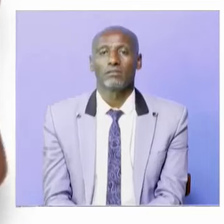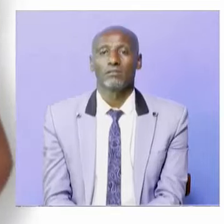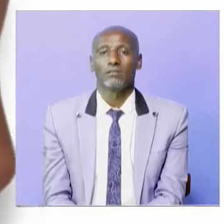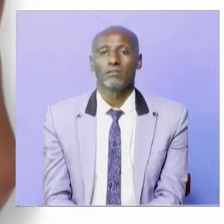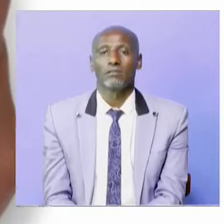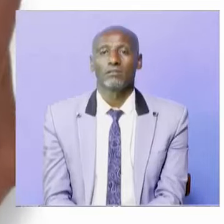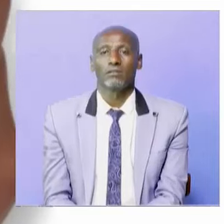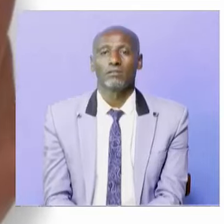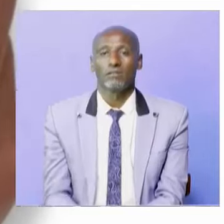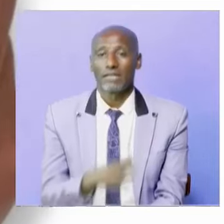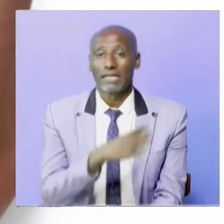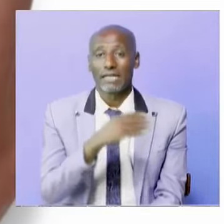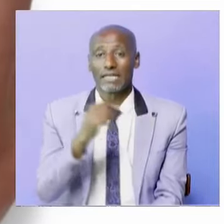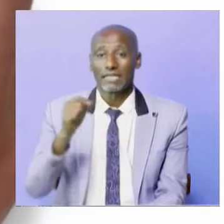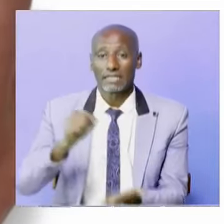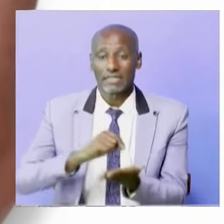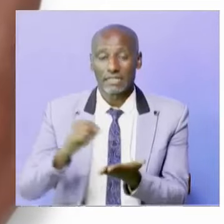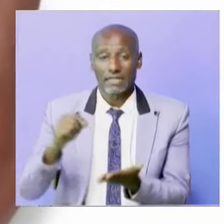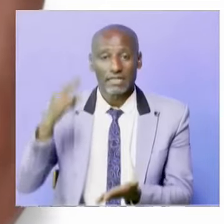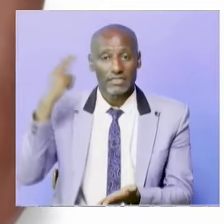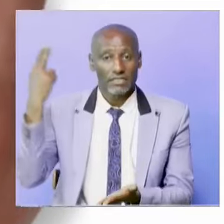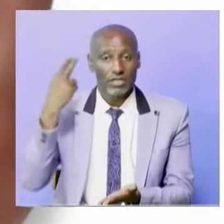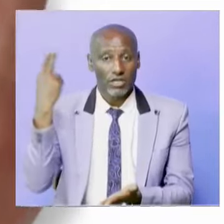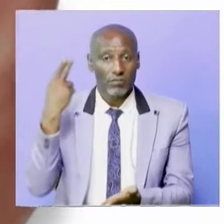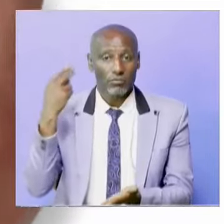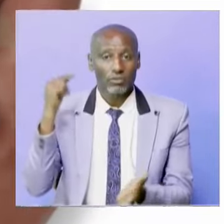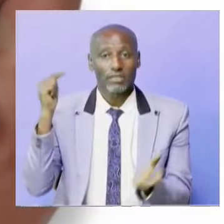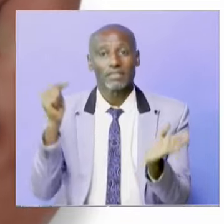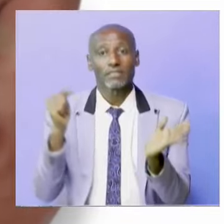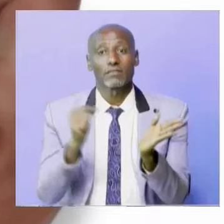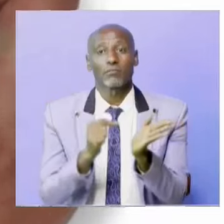And write important points.